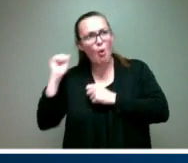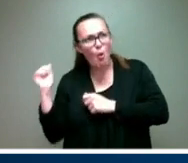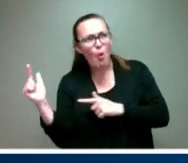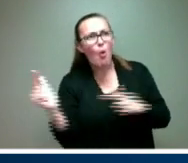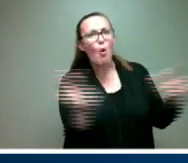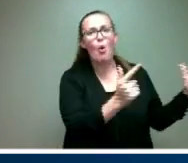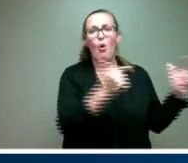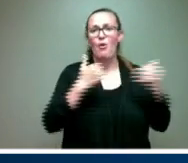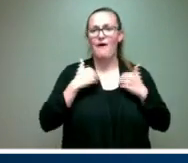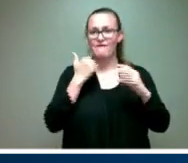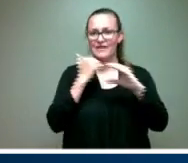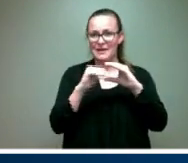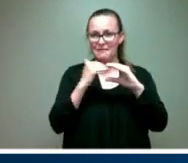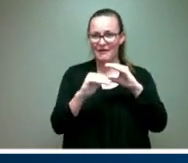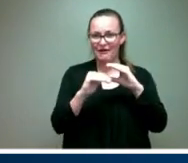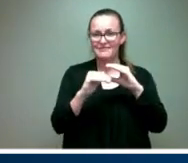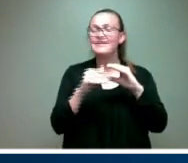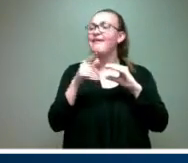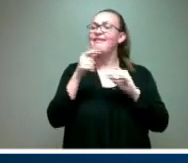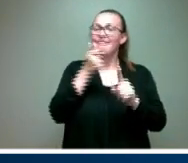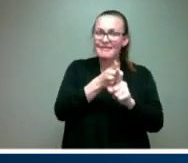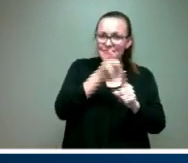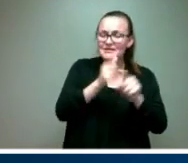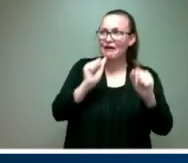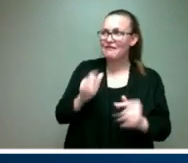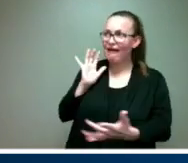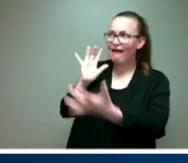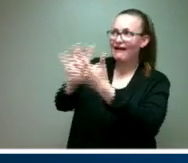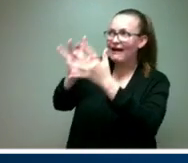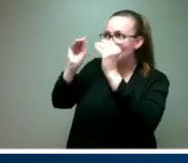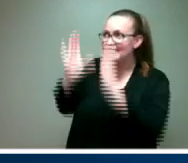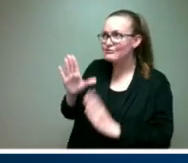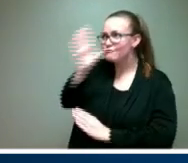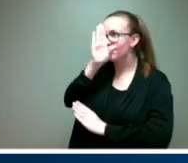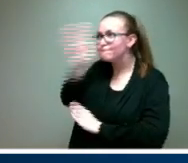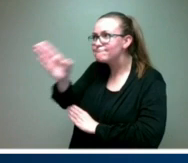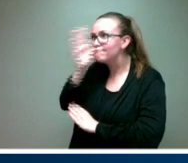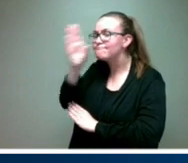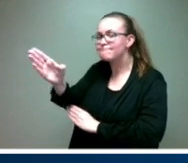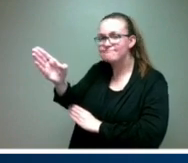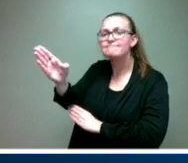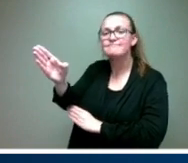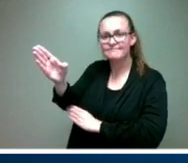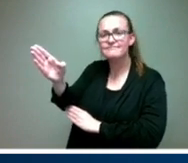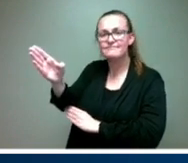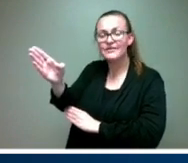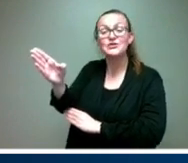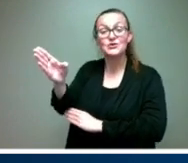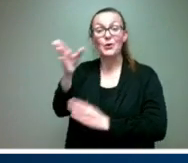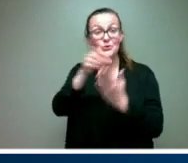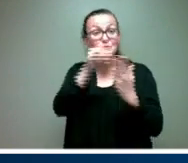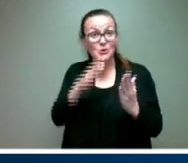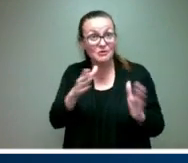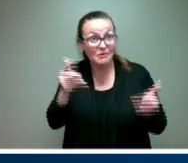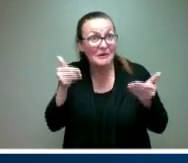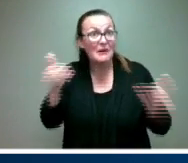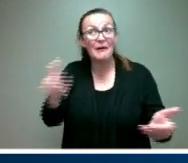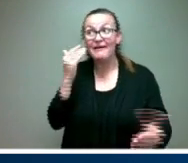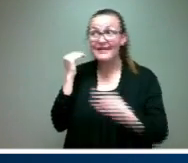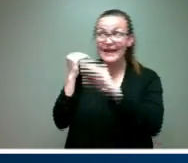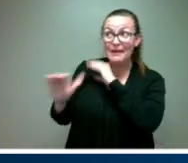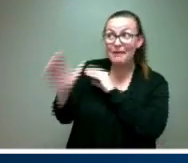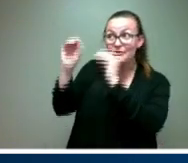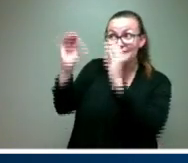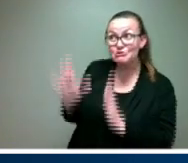now our students can email their teachers. We removed that barrier. So email your teachers. The teachers are emailing their students.